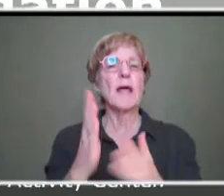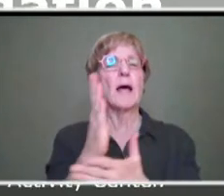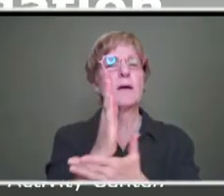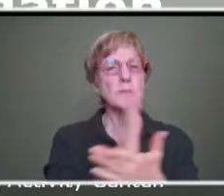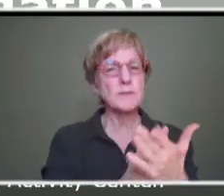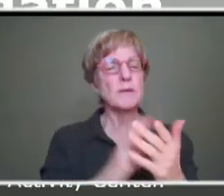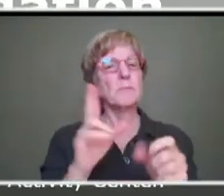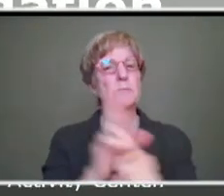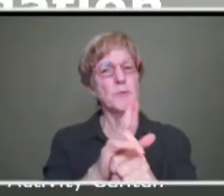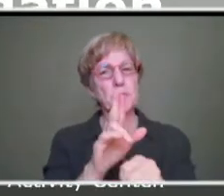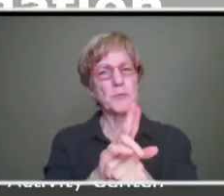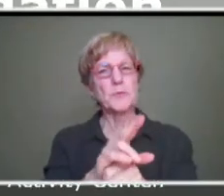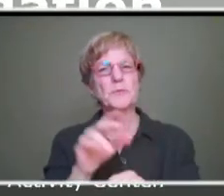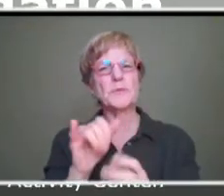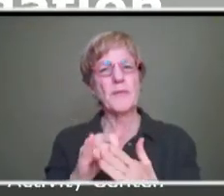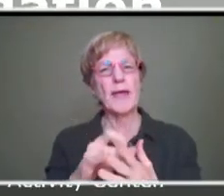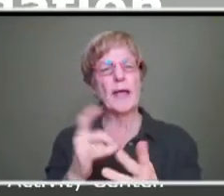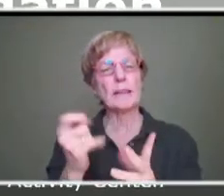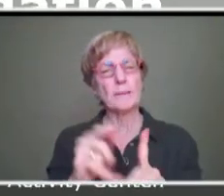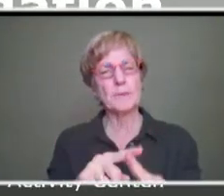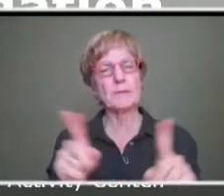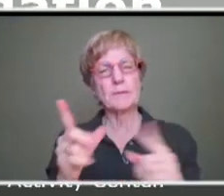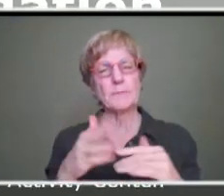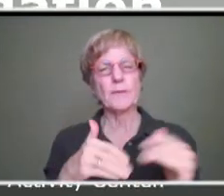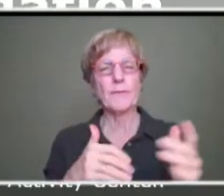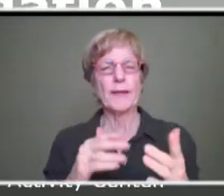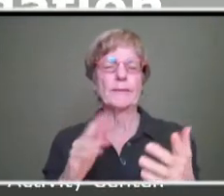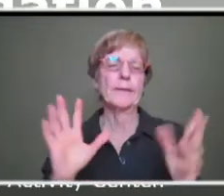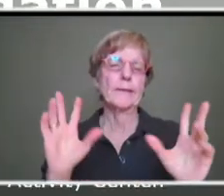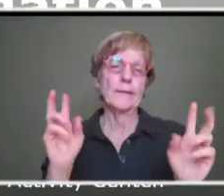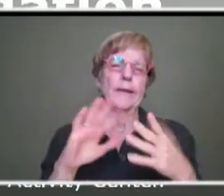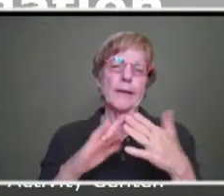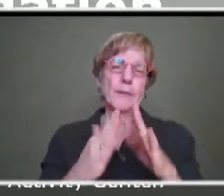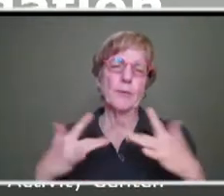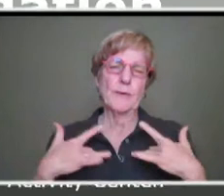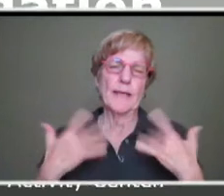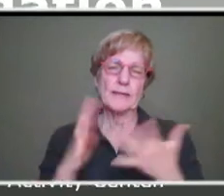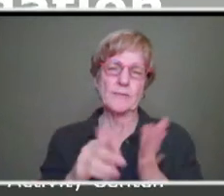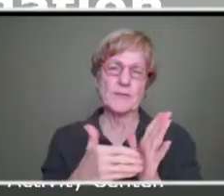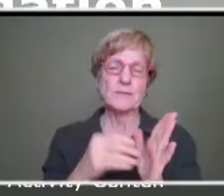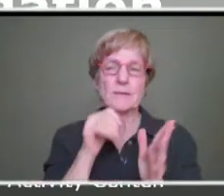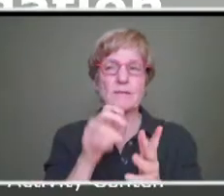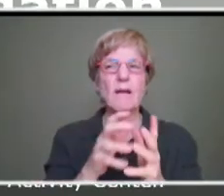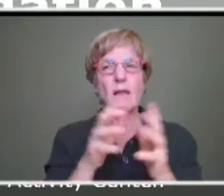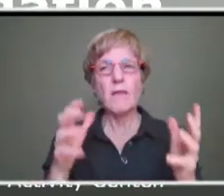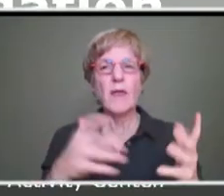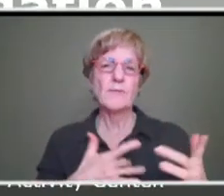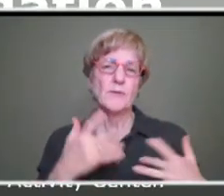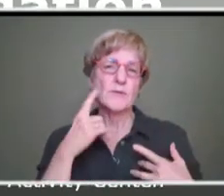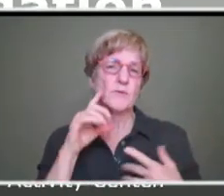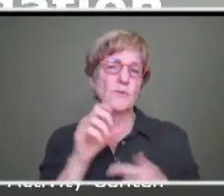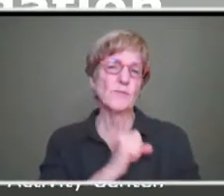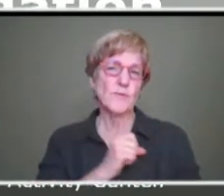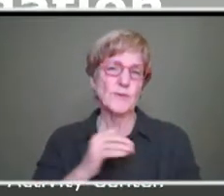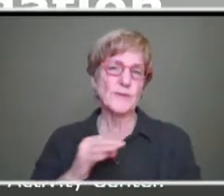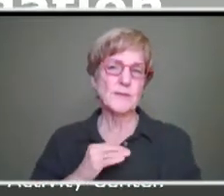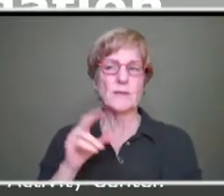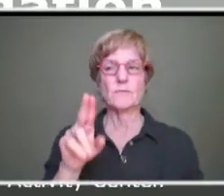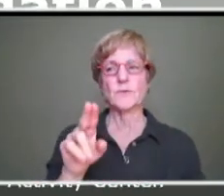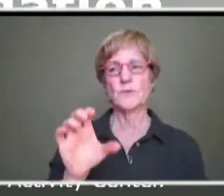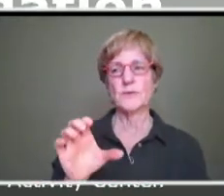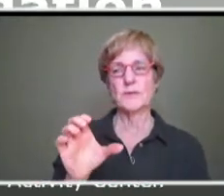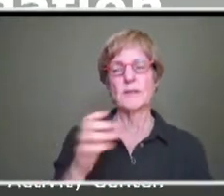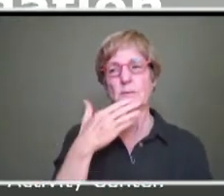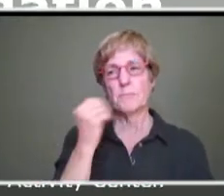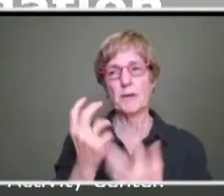that are a little bit different than just the community Activity Center doesn't create a great deal of concern for staff with the UC District better aligns with